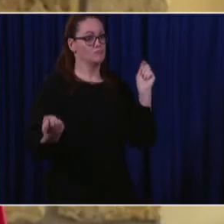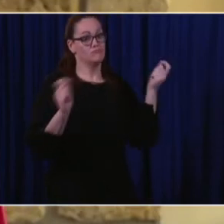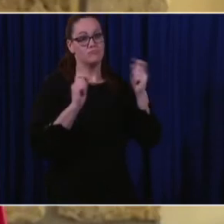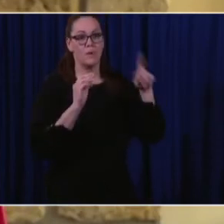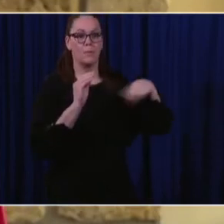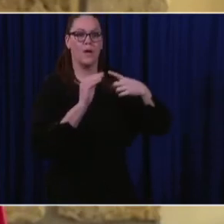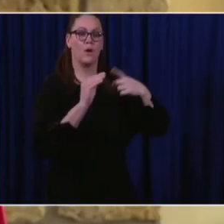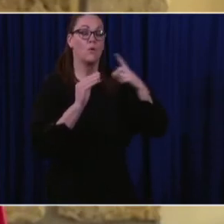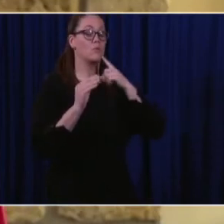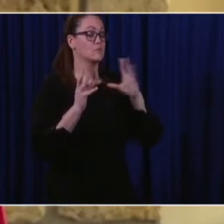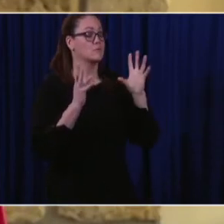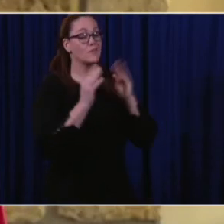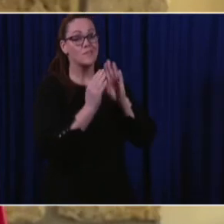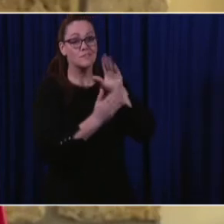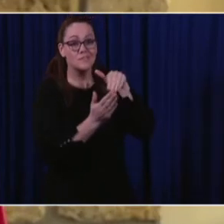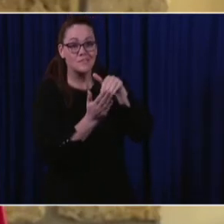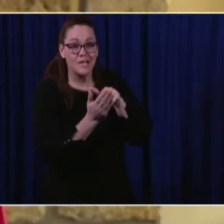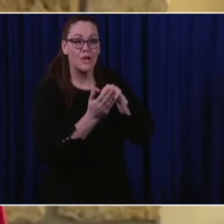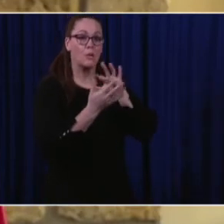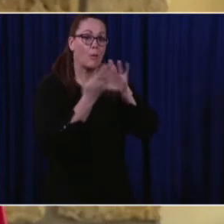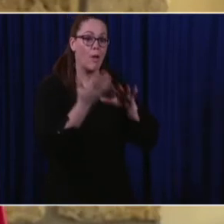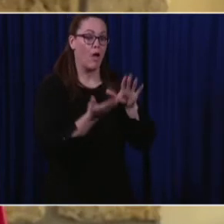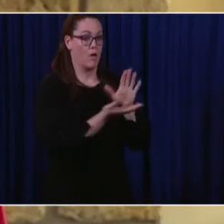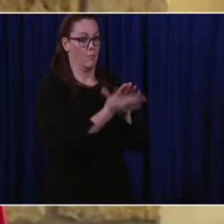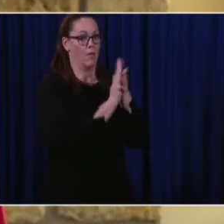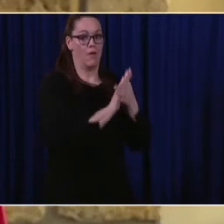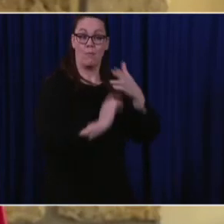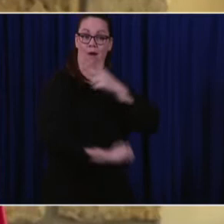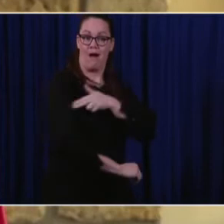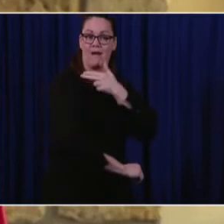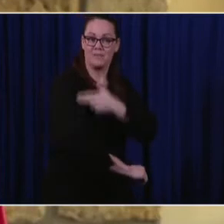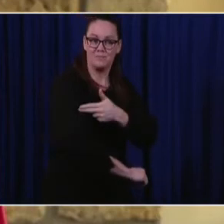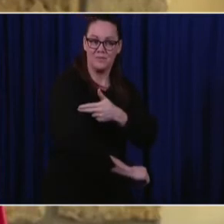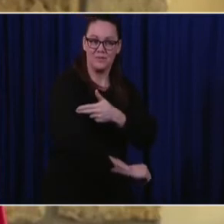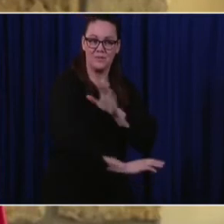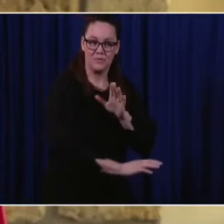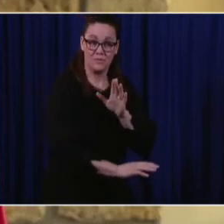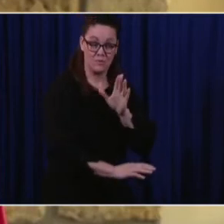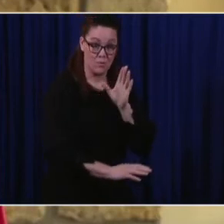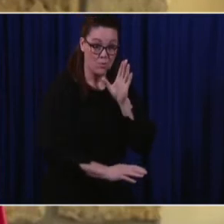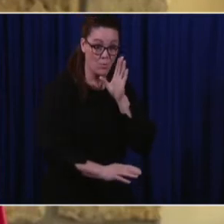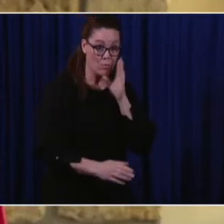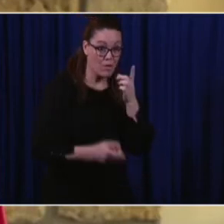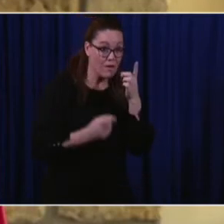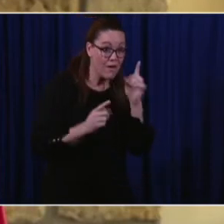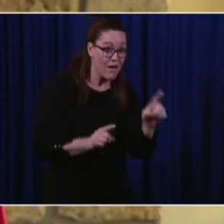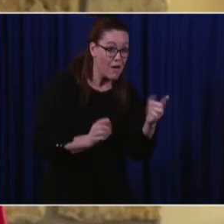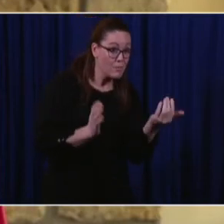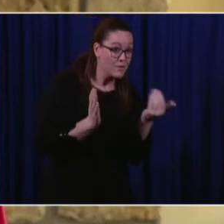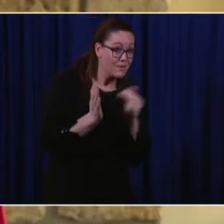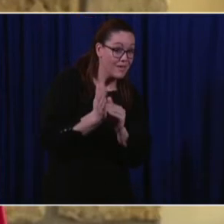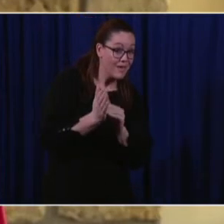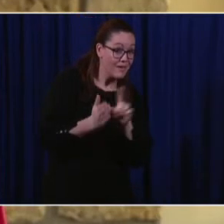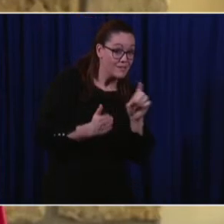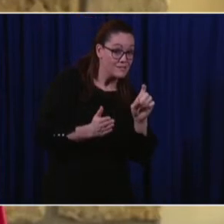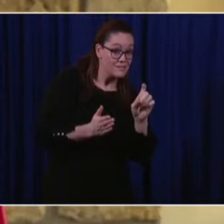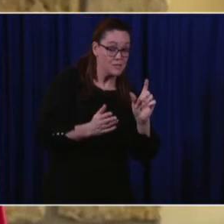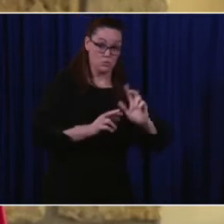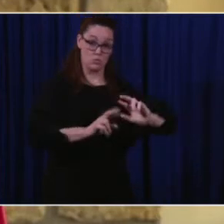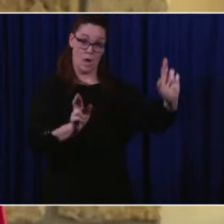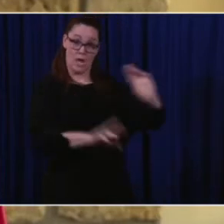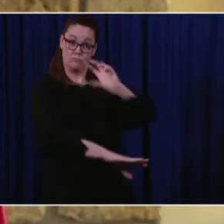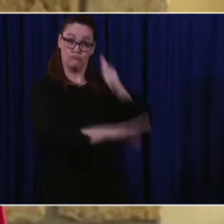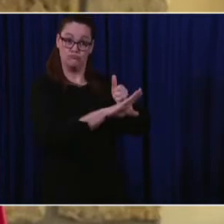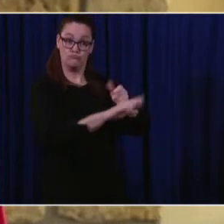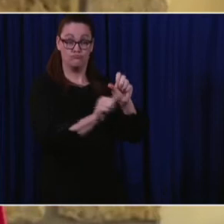alternative hospital sites and that. Are we reaching the point where we're going to have to start using those? Are those prepped? Do they shut those down?